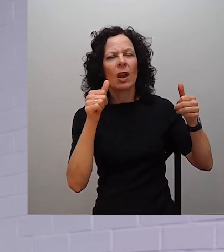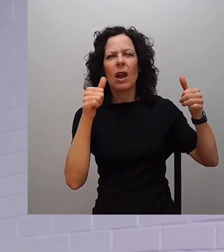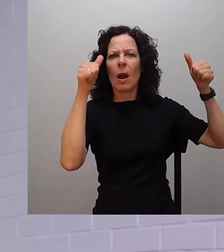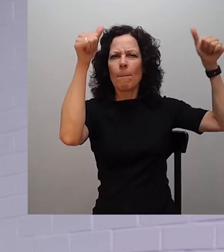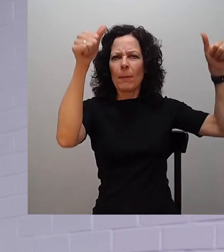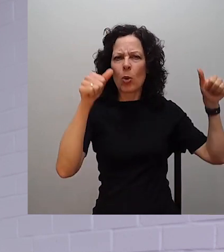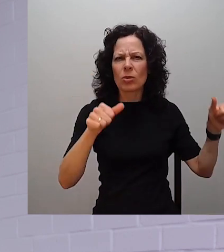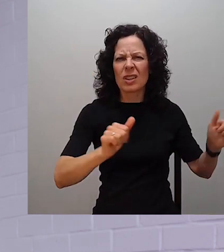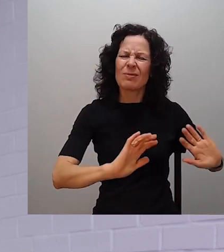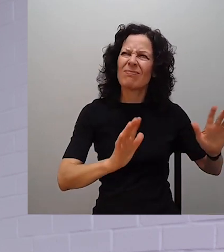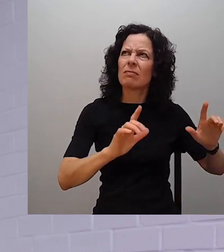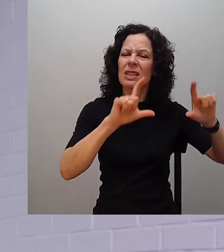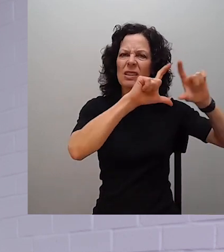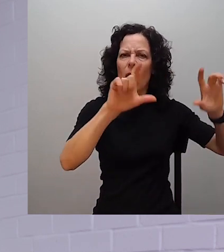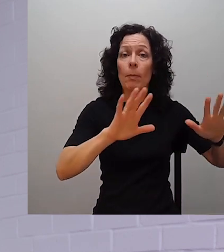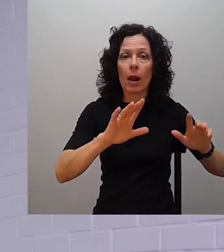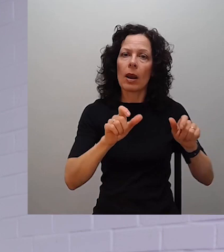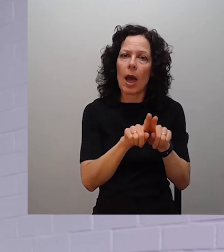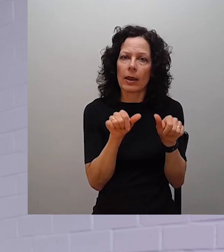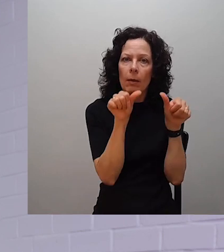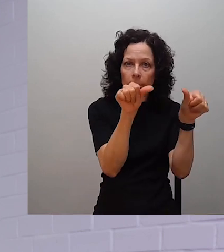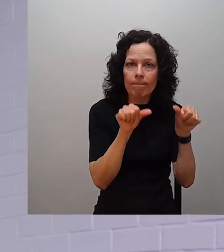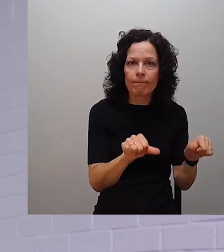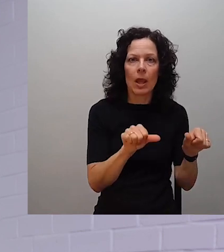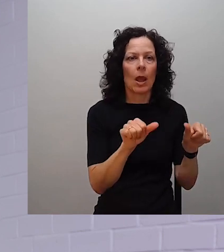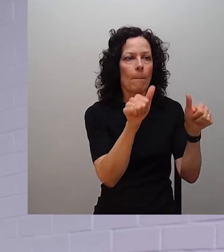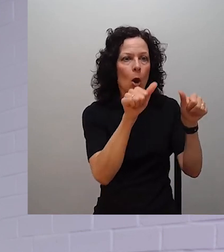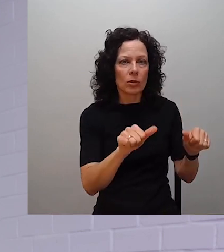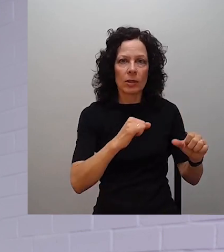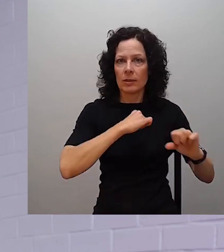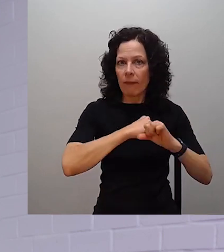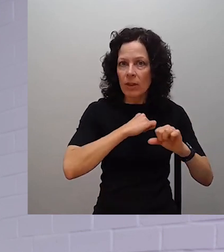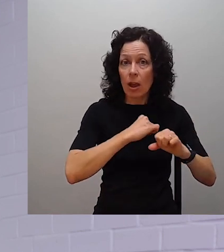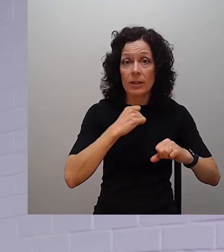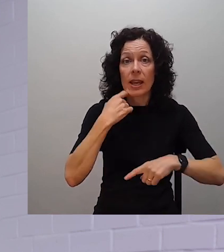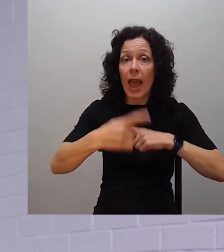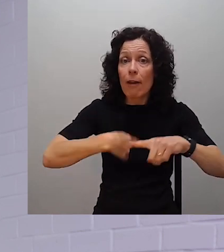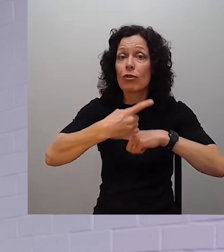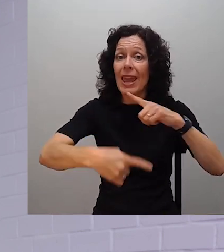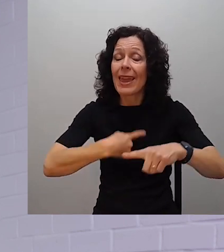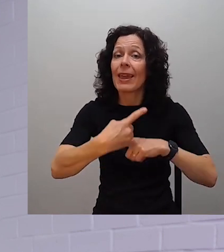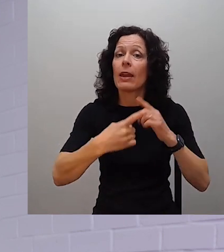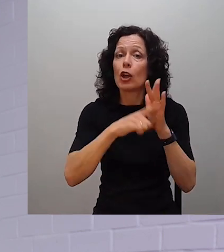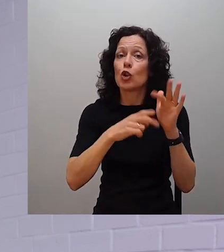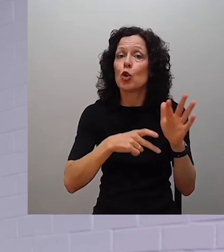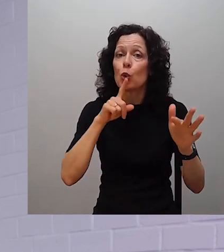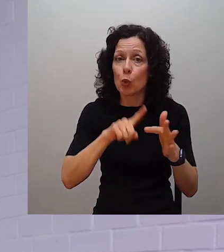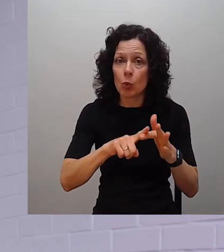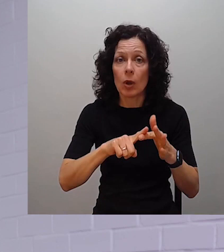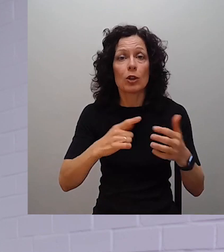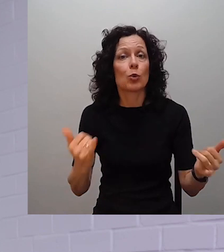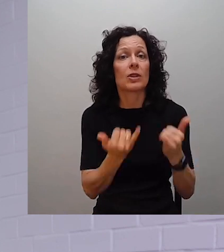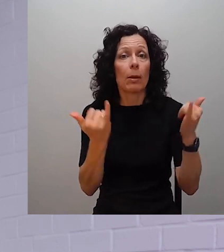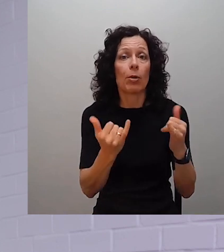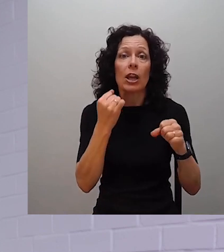not signage, but I'm happy to put up flyers every June to celebrate GTRSB History Month, you know.